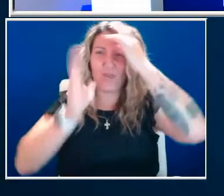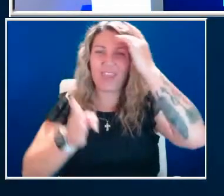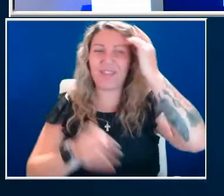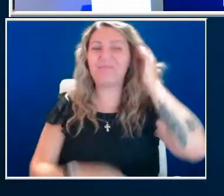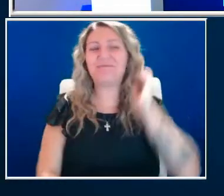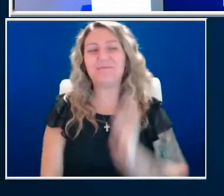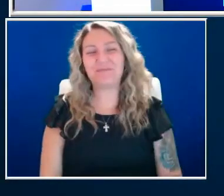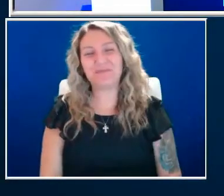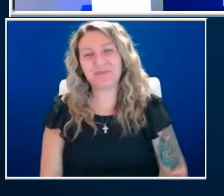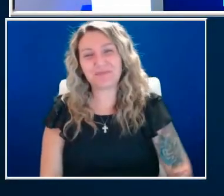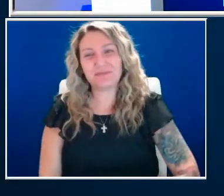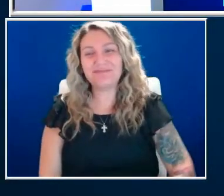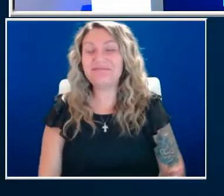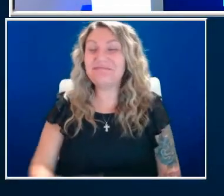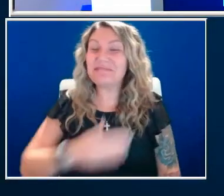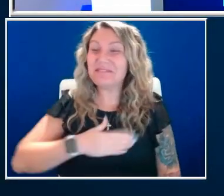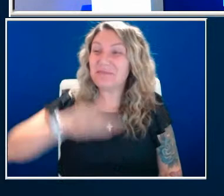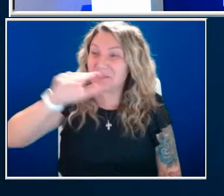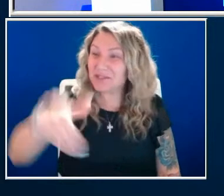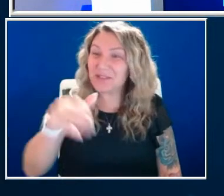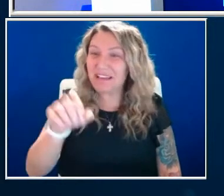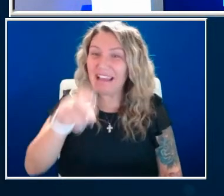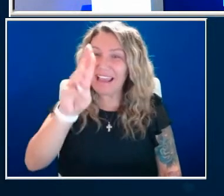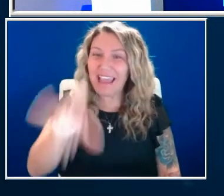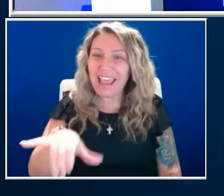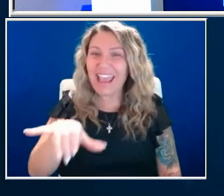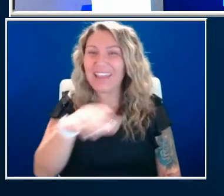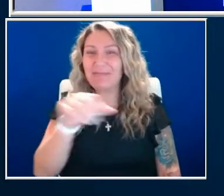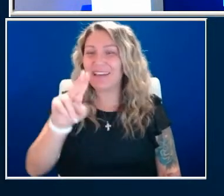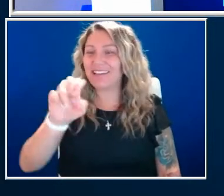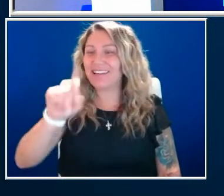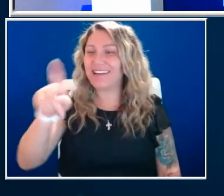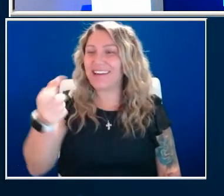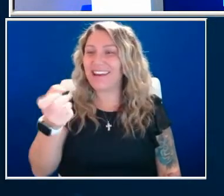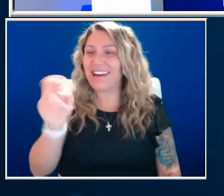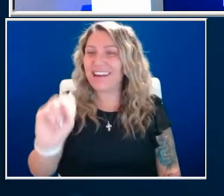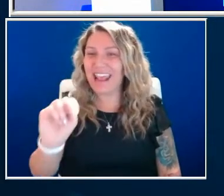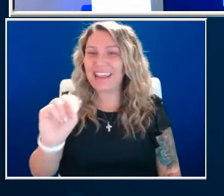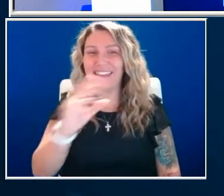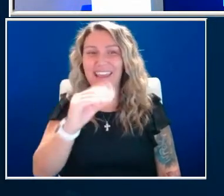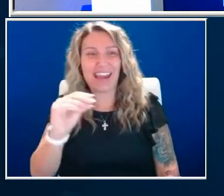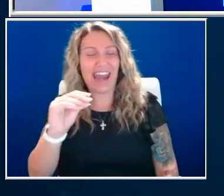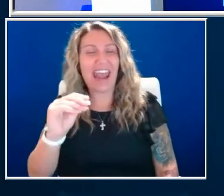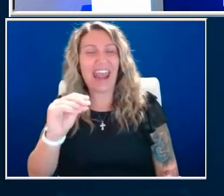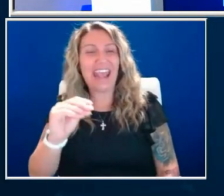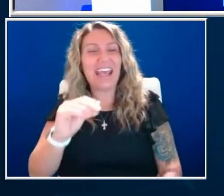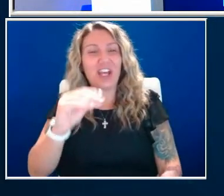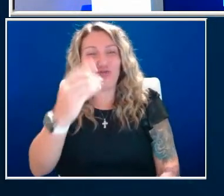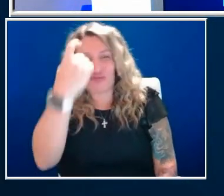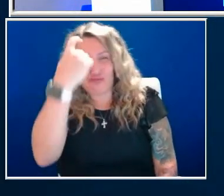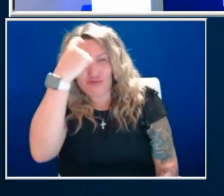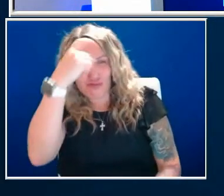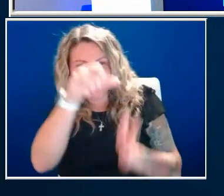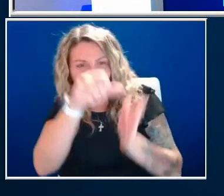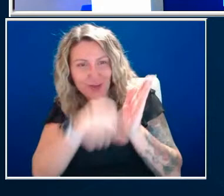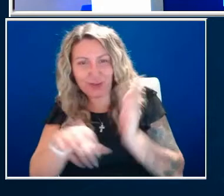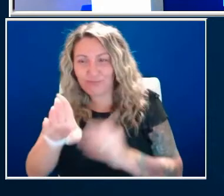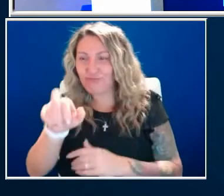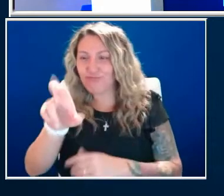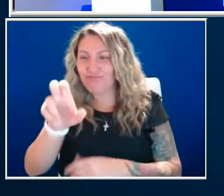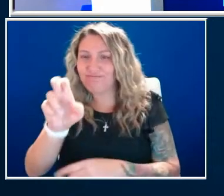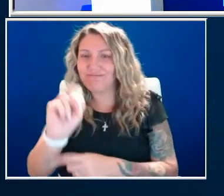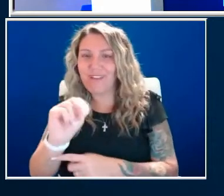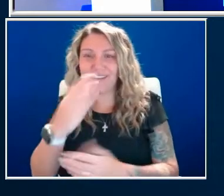And please welcome Amy Lewis and her husband, Nathan Head, and neurosurgeon, Dr. Brian Milligan, to our program today. Good morning to all of you. Good